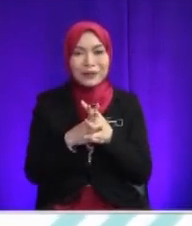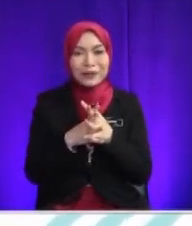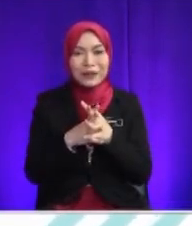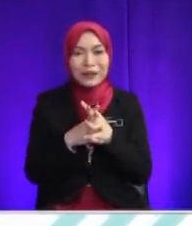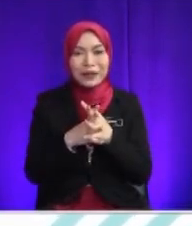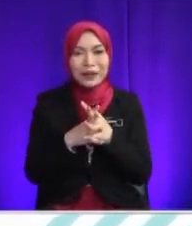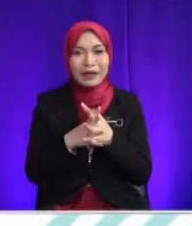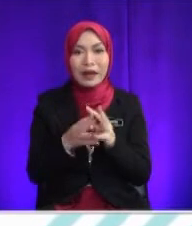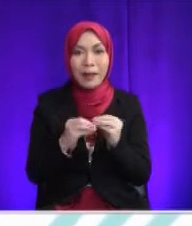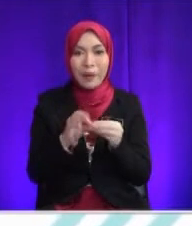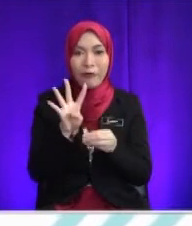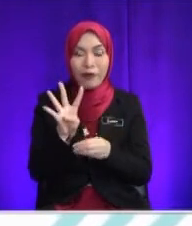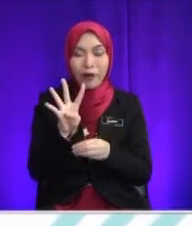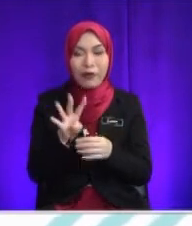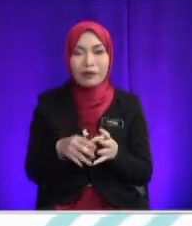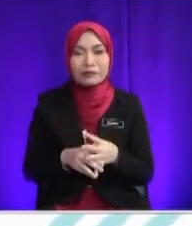4.